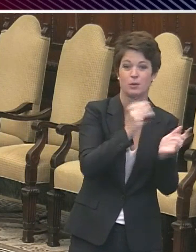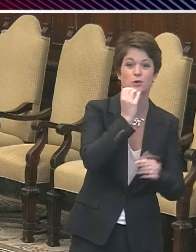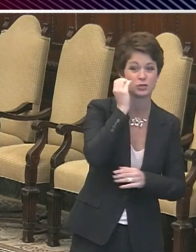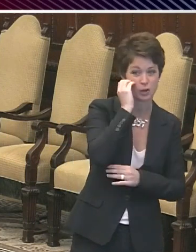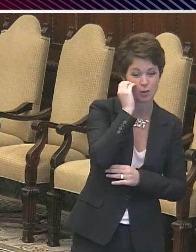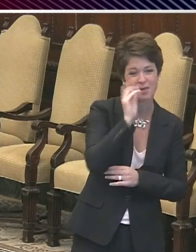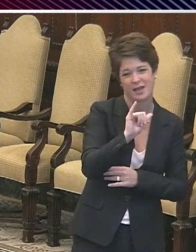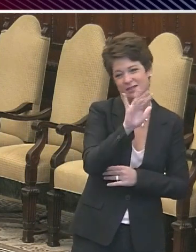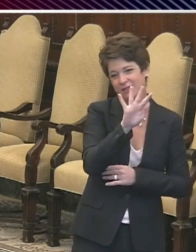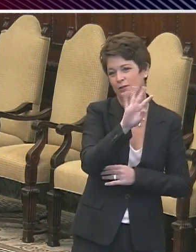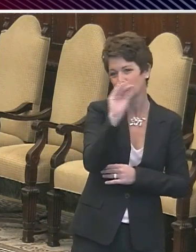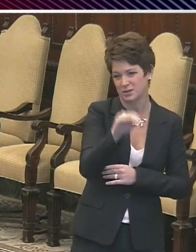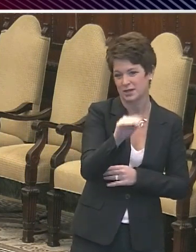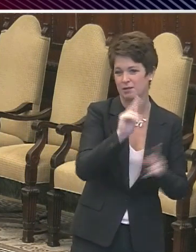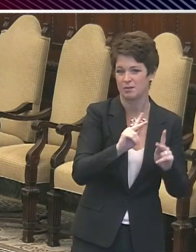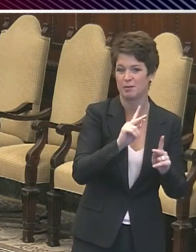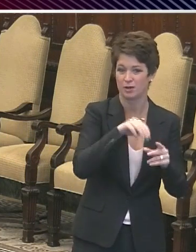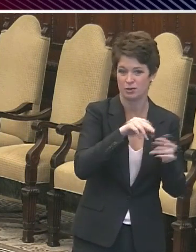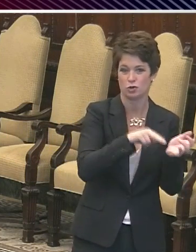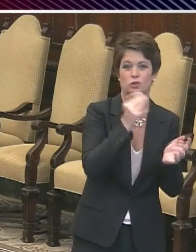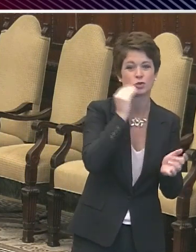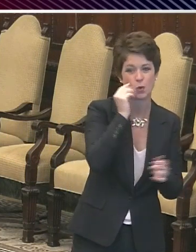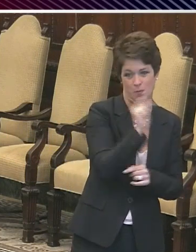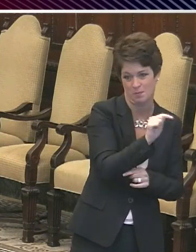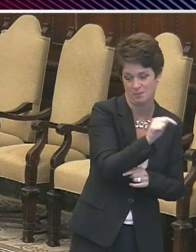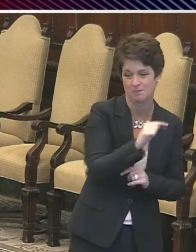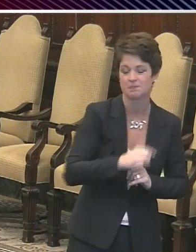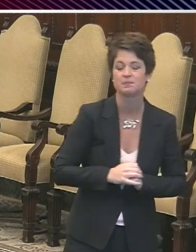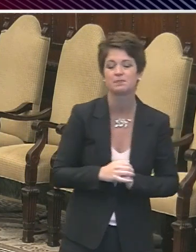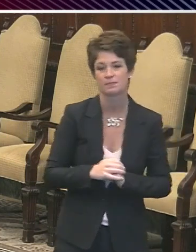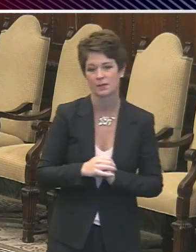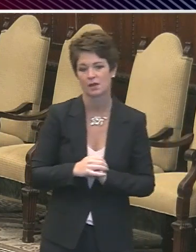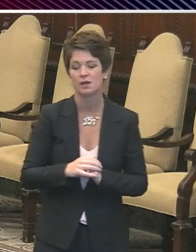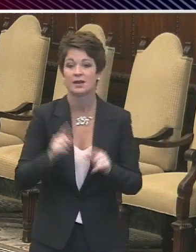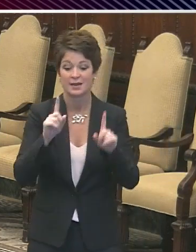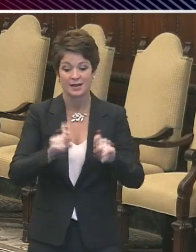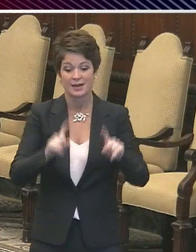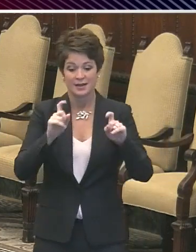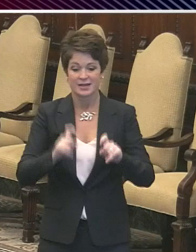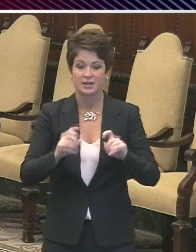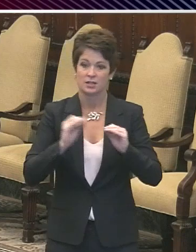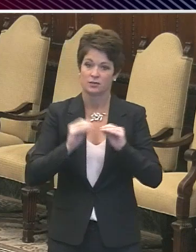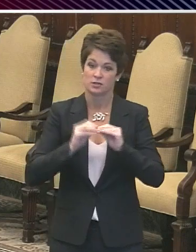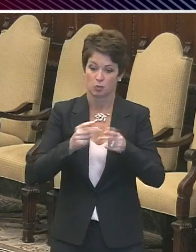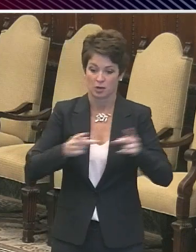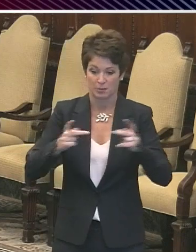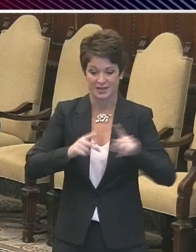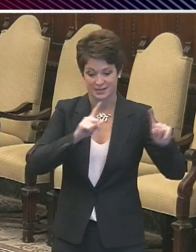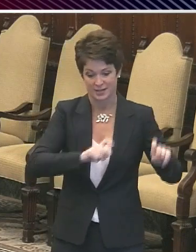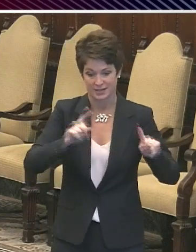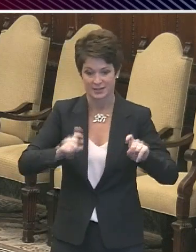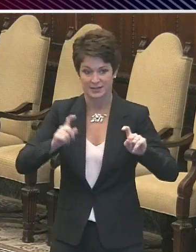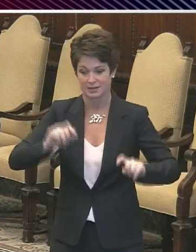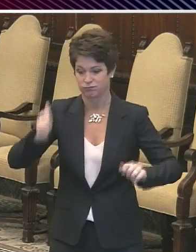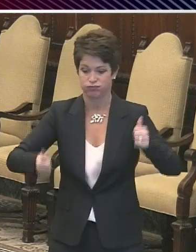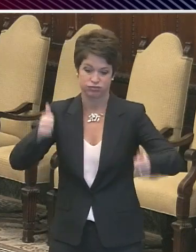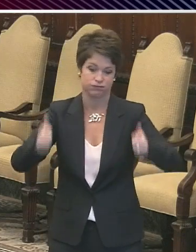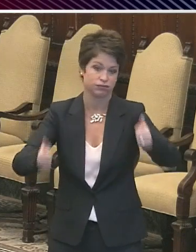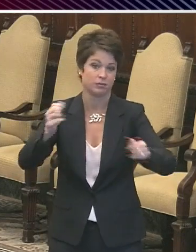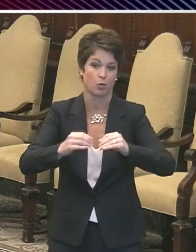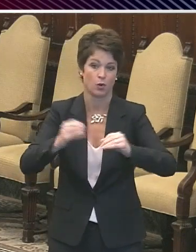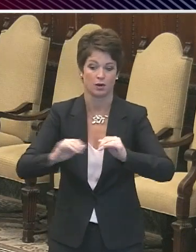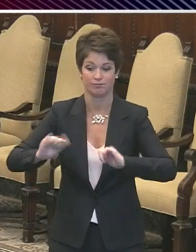home residents. Just a little bit on testing. We've expanded the number of test sites, and I've been talking about that each day, this increased number of